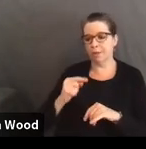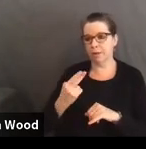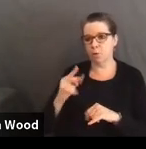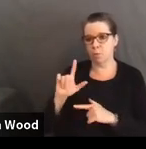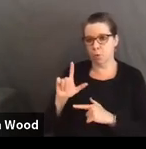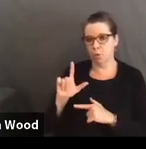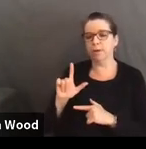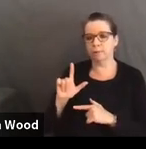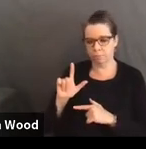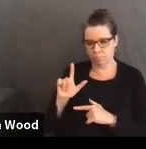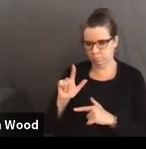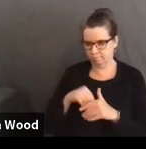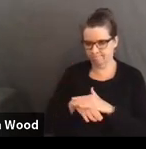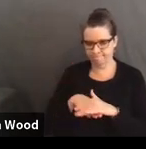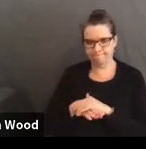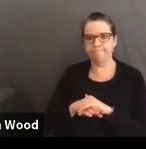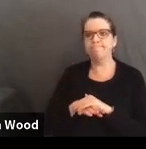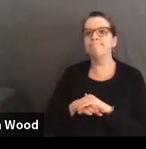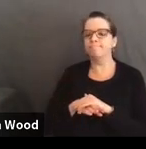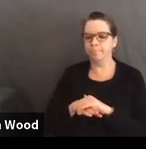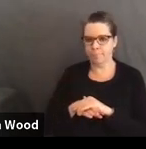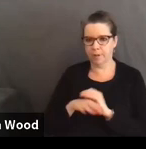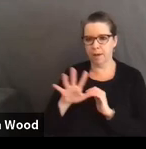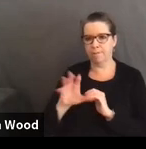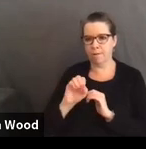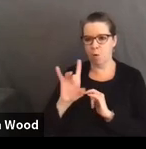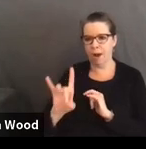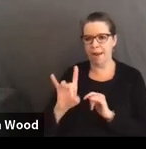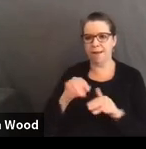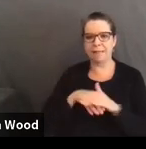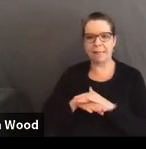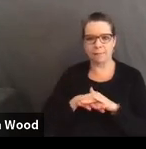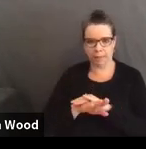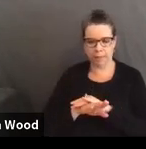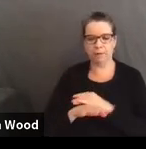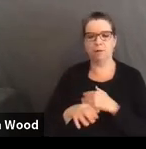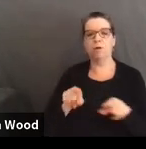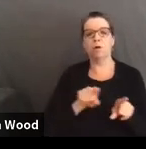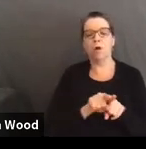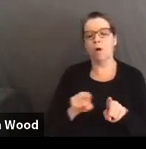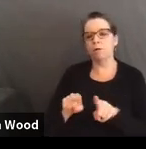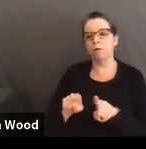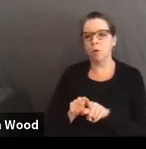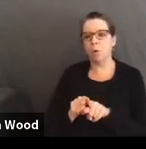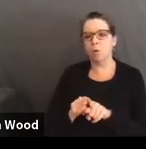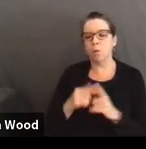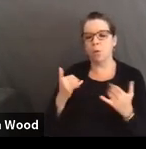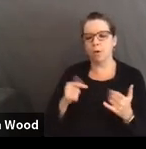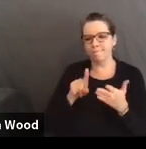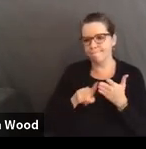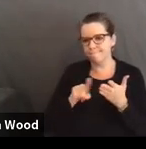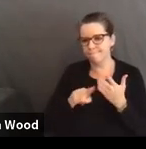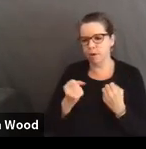ensure the digital requirements of 508 accessibility. We are also looking into